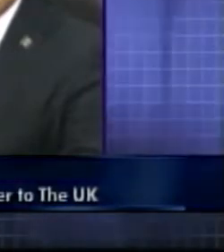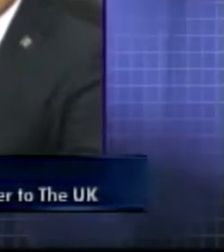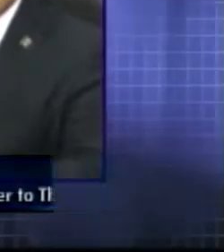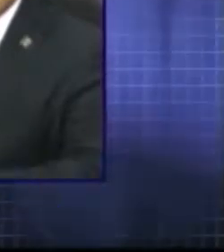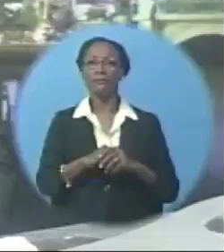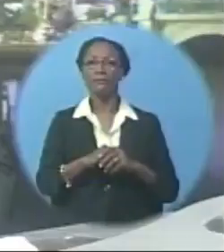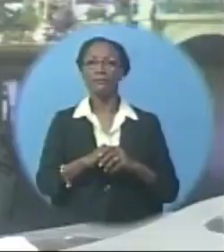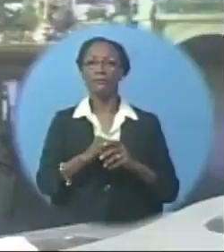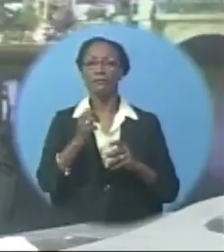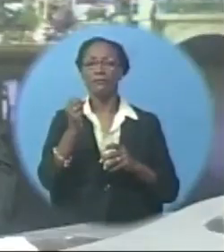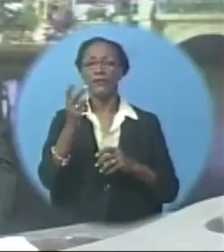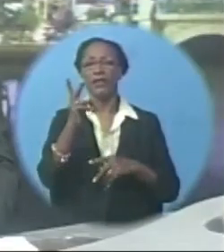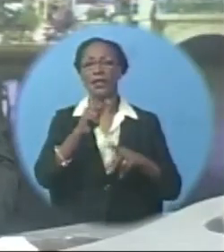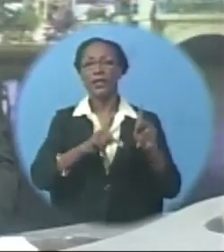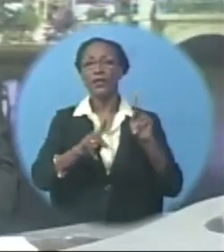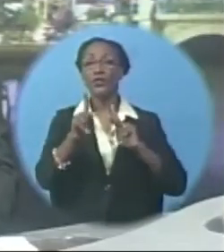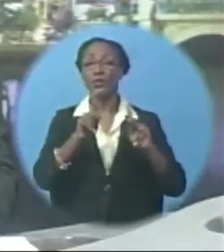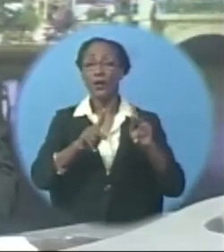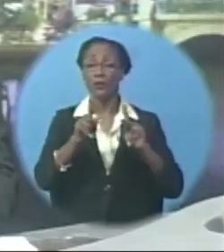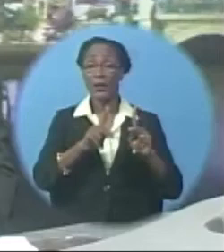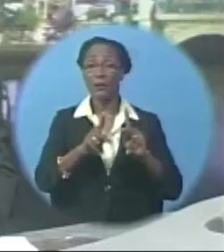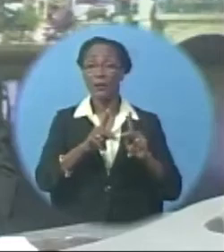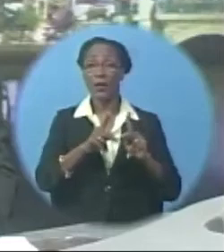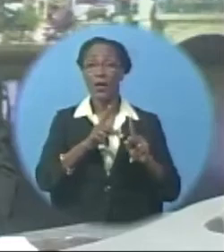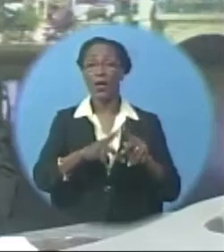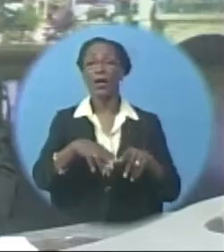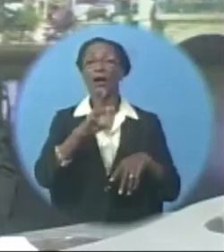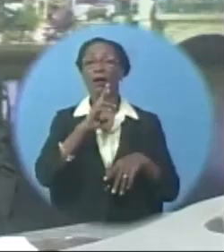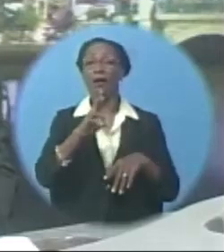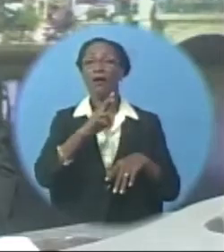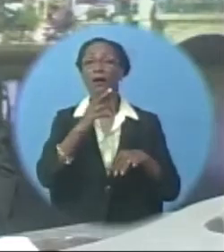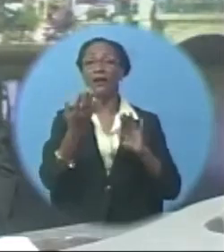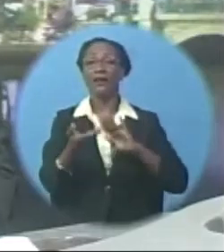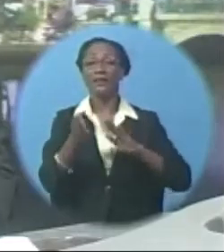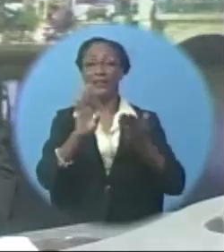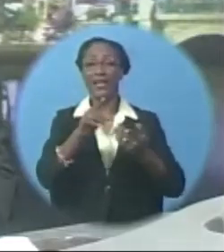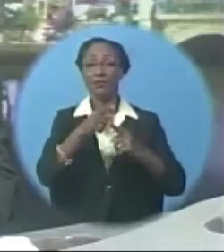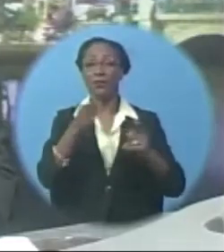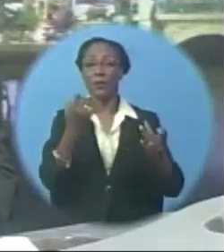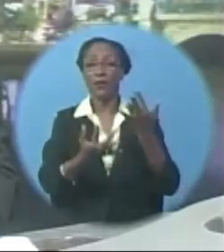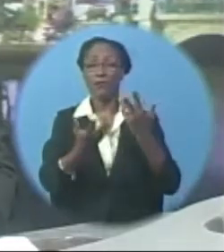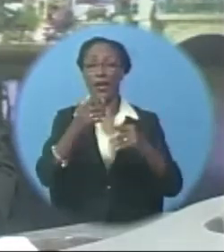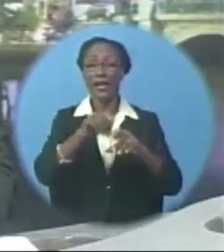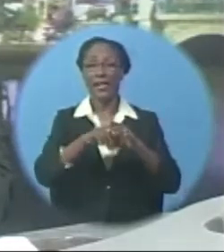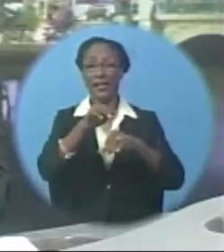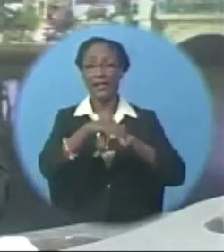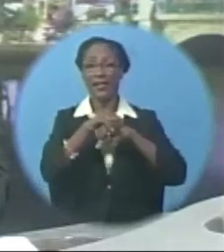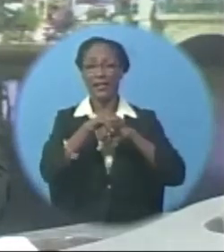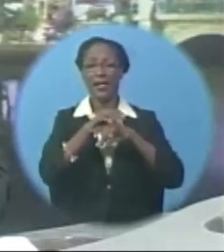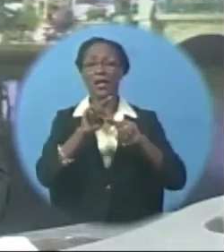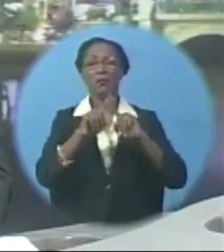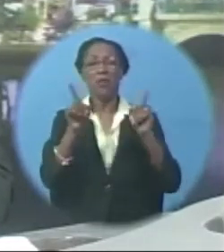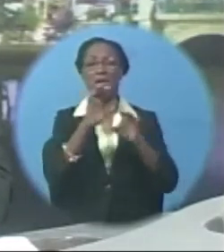know. And 12 people are confirmed dead after that fire. Today,